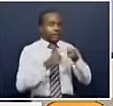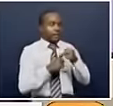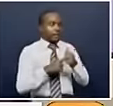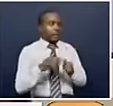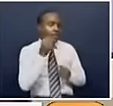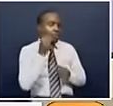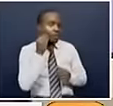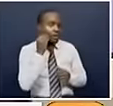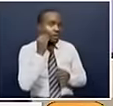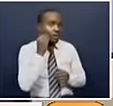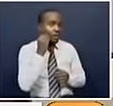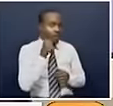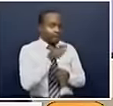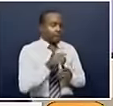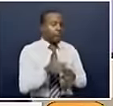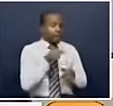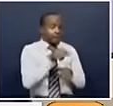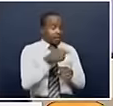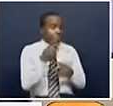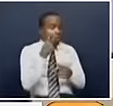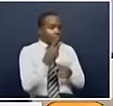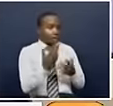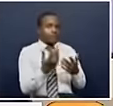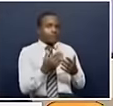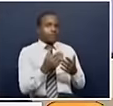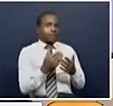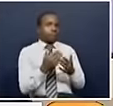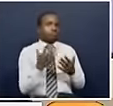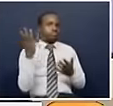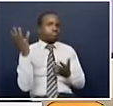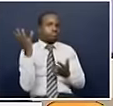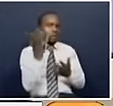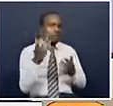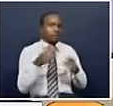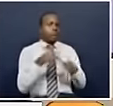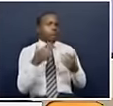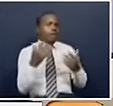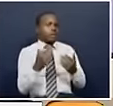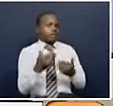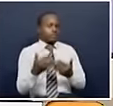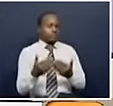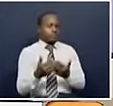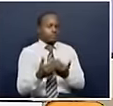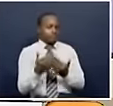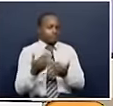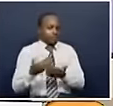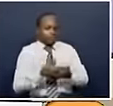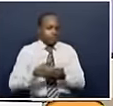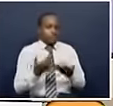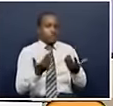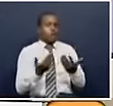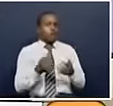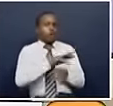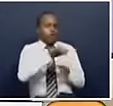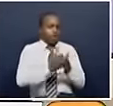Domestic excites us a lot, because there you're looking at caterers, you're looking at nannies, you're looking at landscapers, because all those